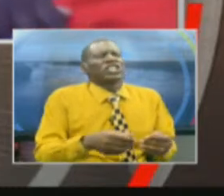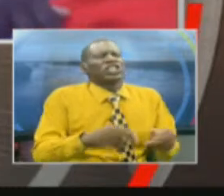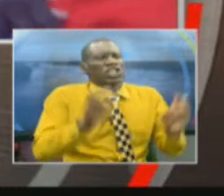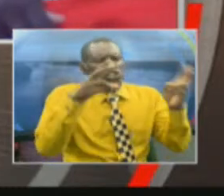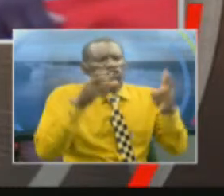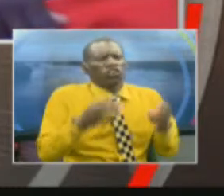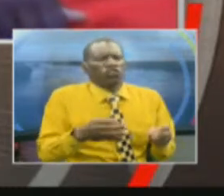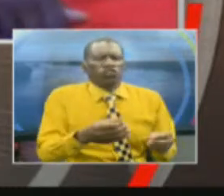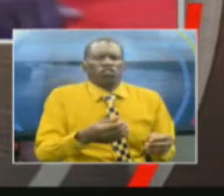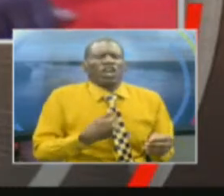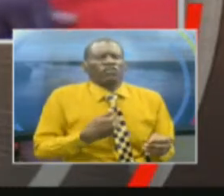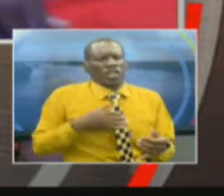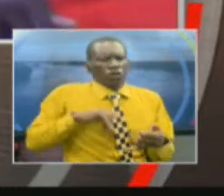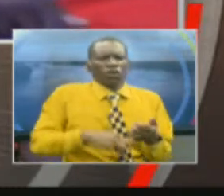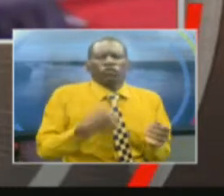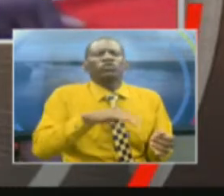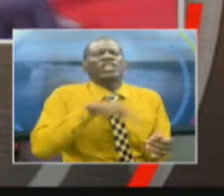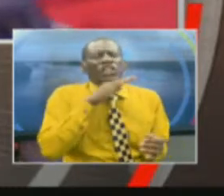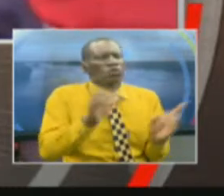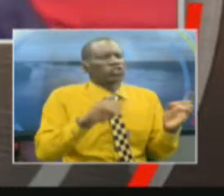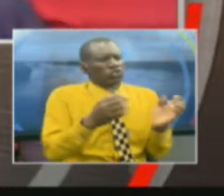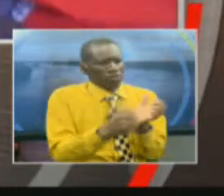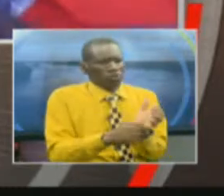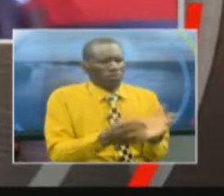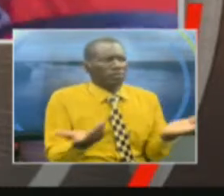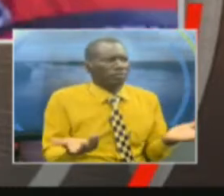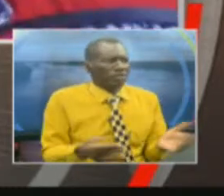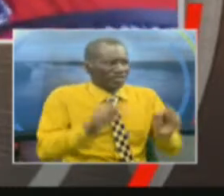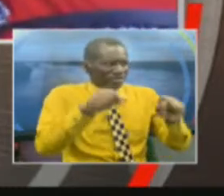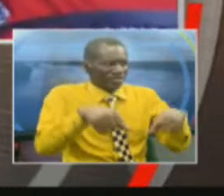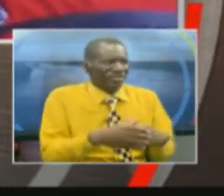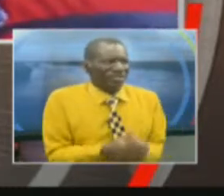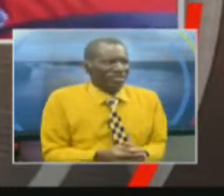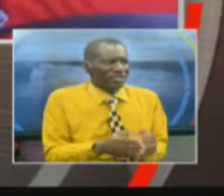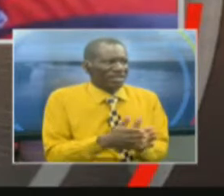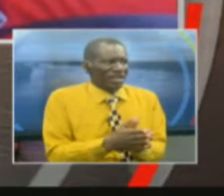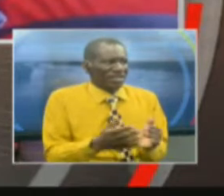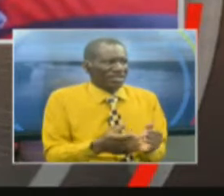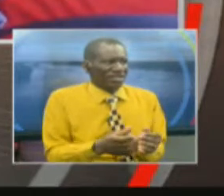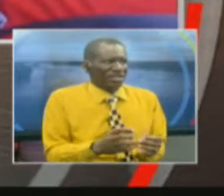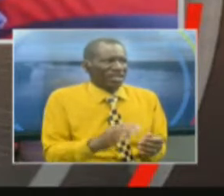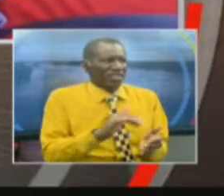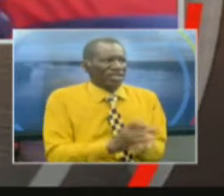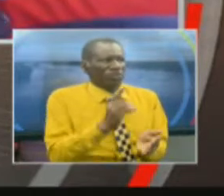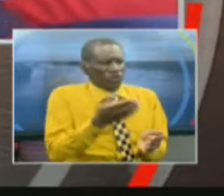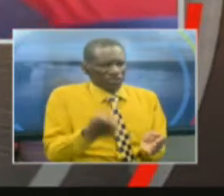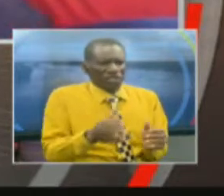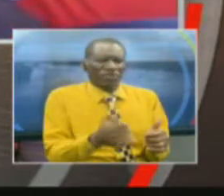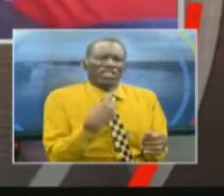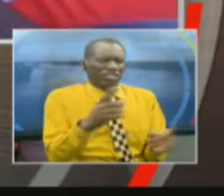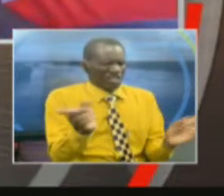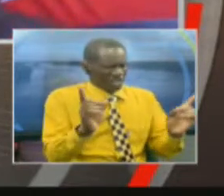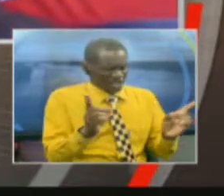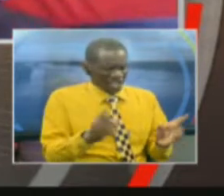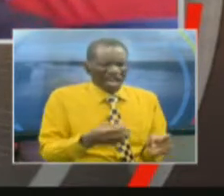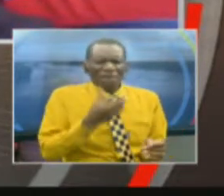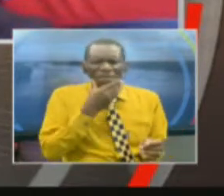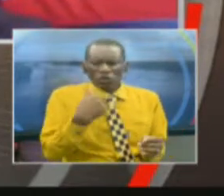now. It never became an issue. Yes. Yeah. And yet it was one of the things that I said, no, a widow,